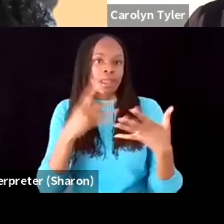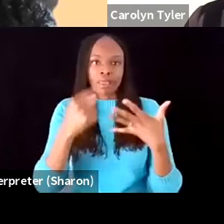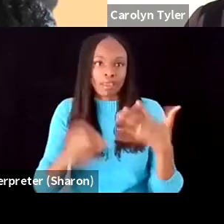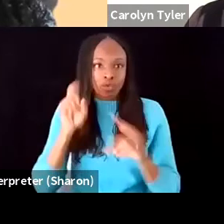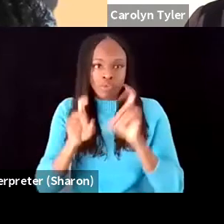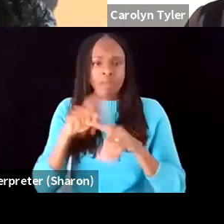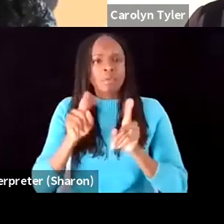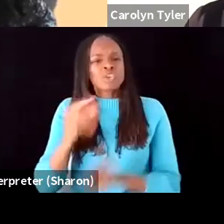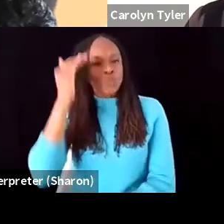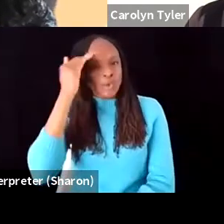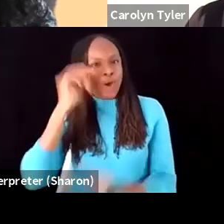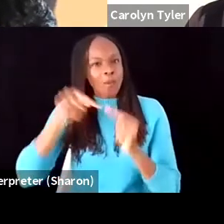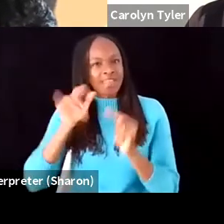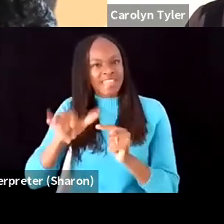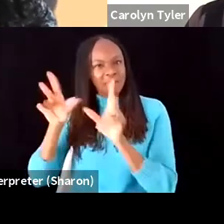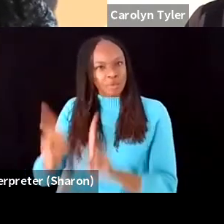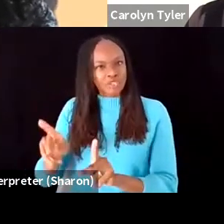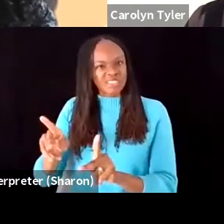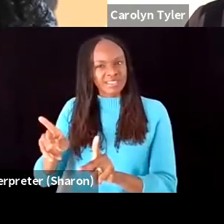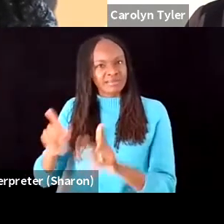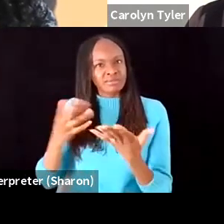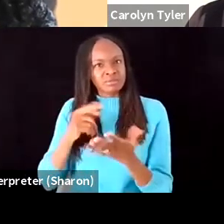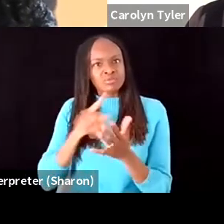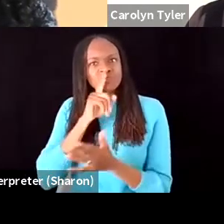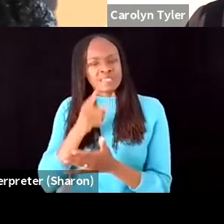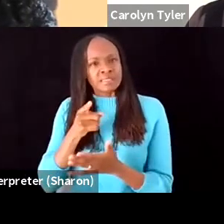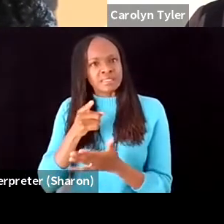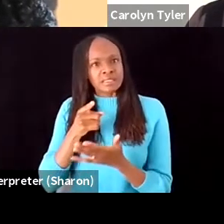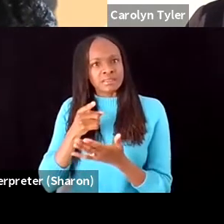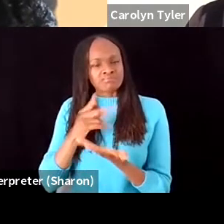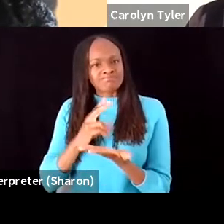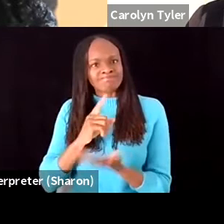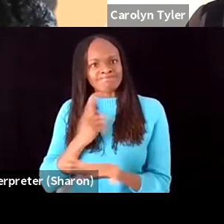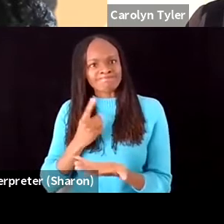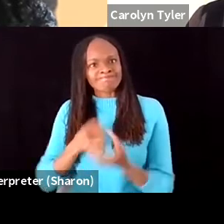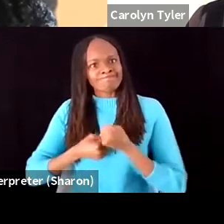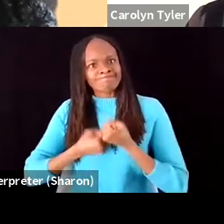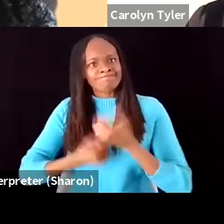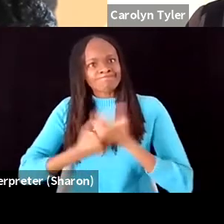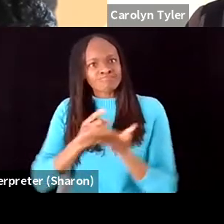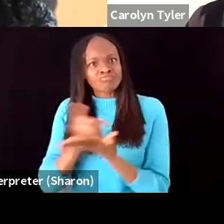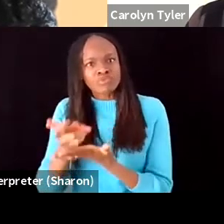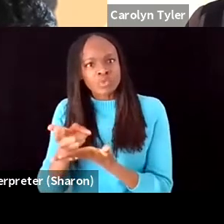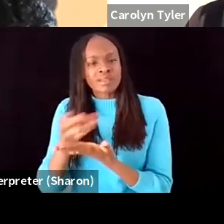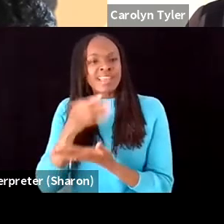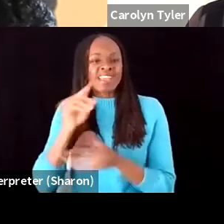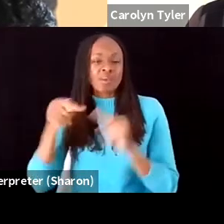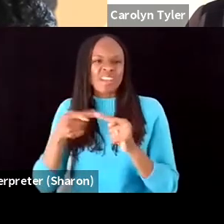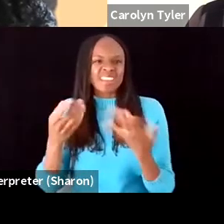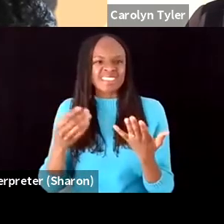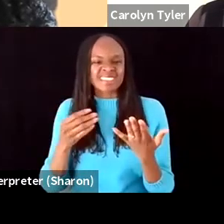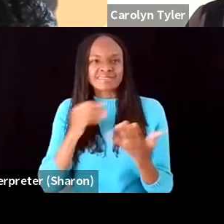it's well-meaning, and you can tell when it's toxic. And the beauty of what's happened now with all of these